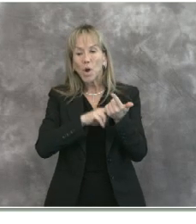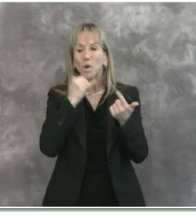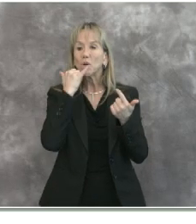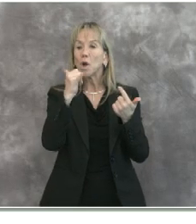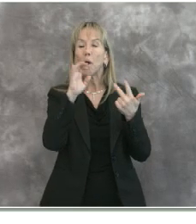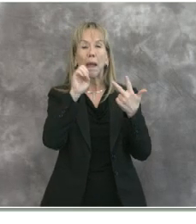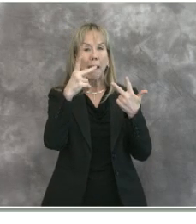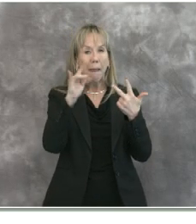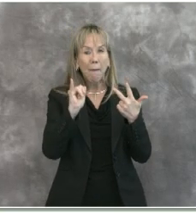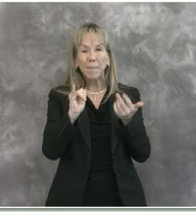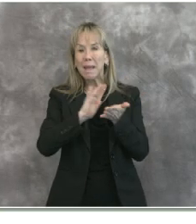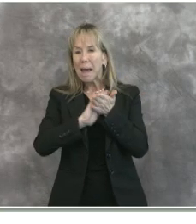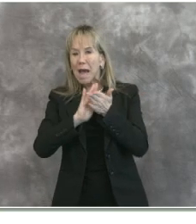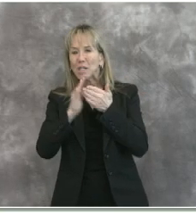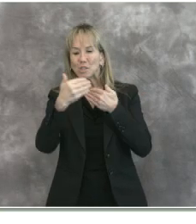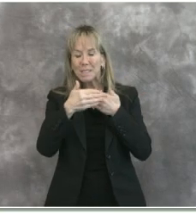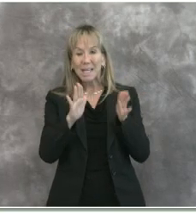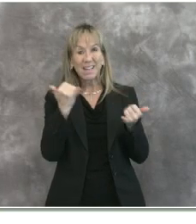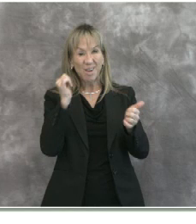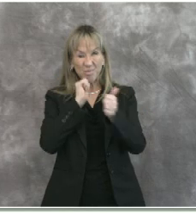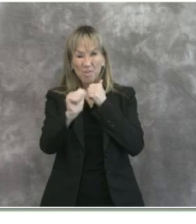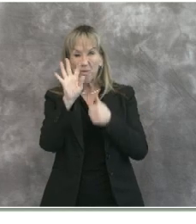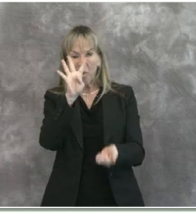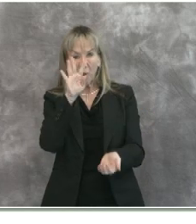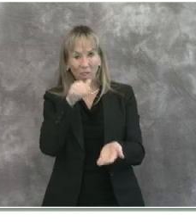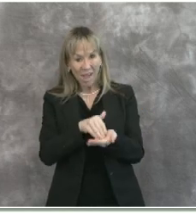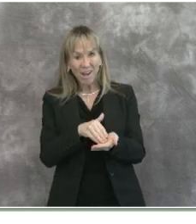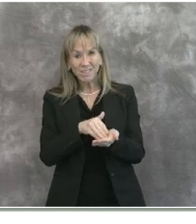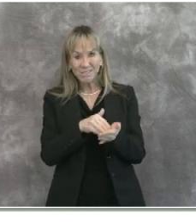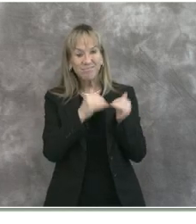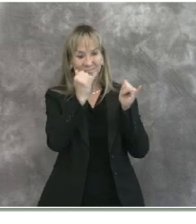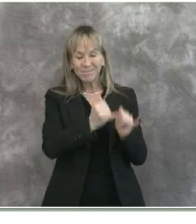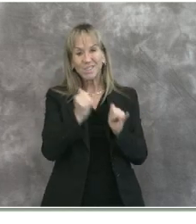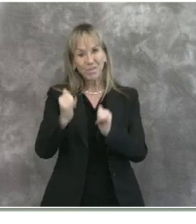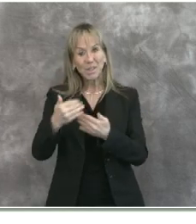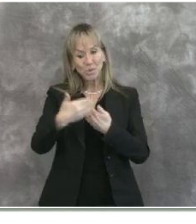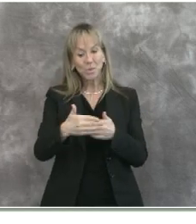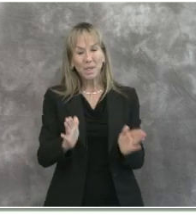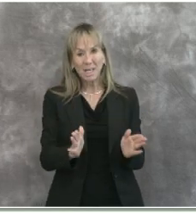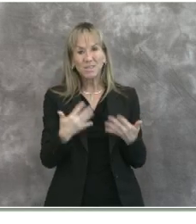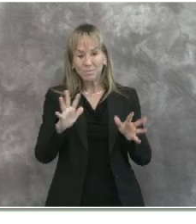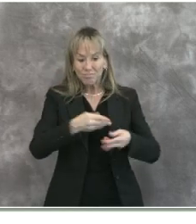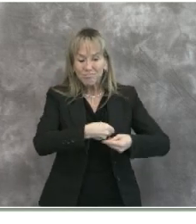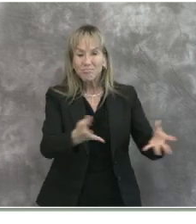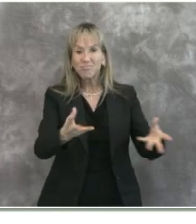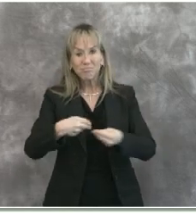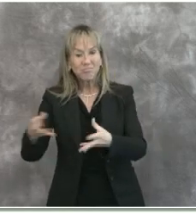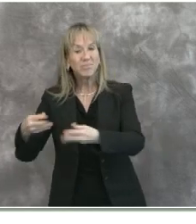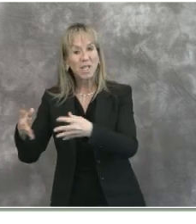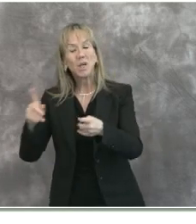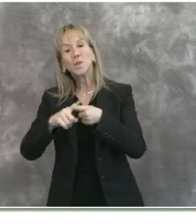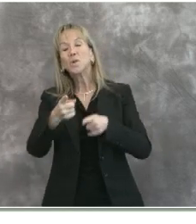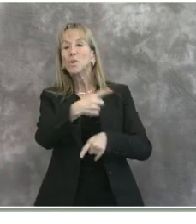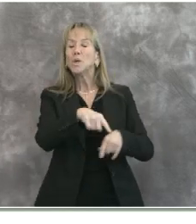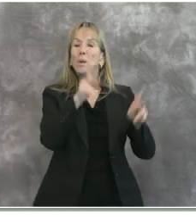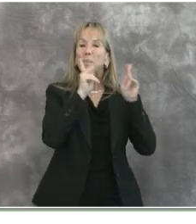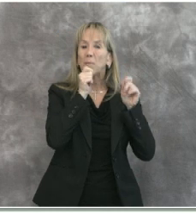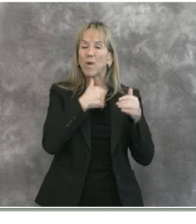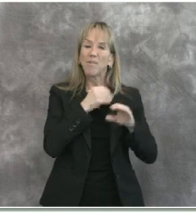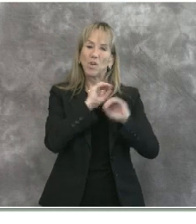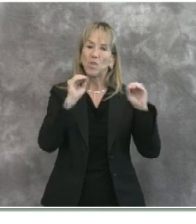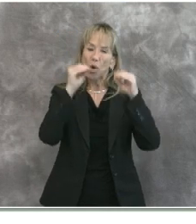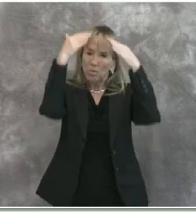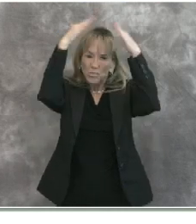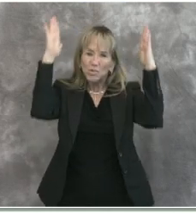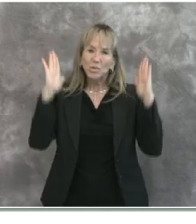kits distributed have now surpassed 4,000 individual hygiene kits that have been distributed primarily to unsheltered individuals.